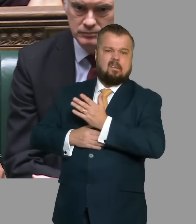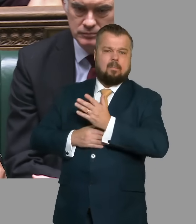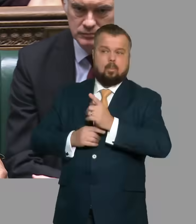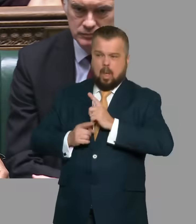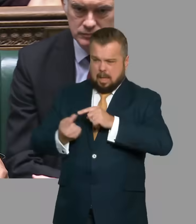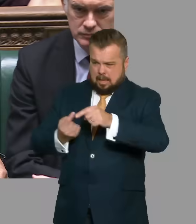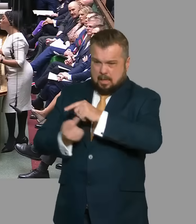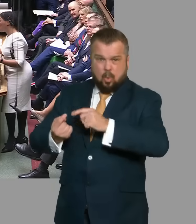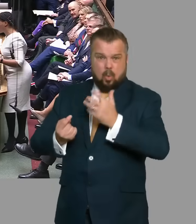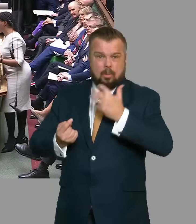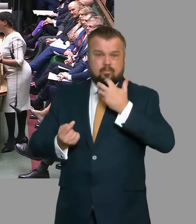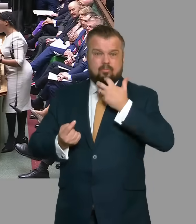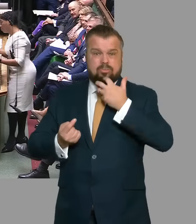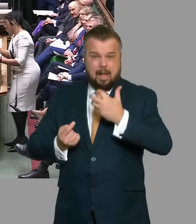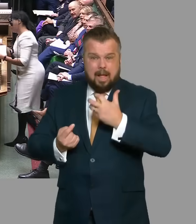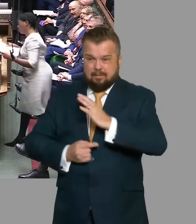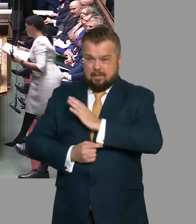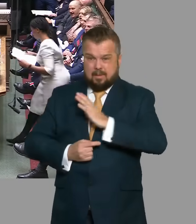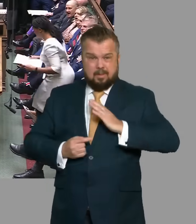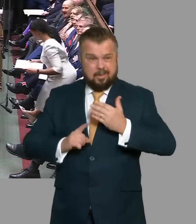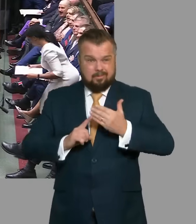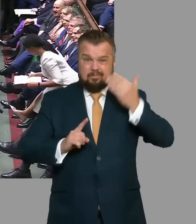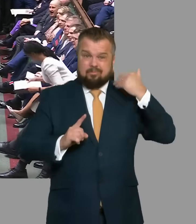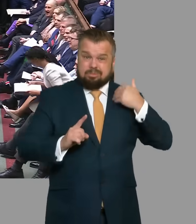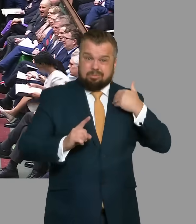support of our veterans, not against them?